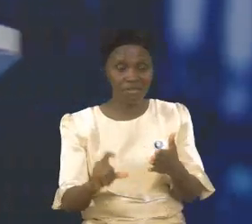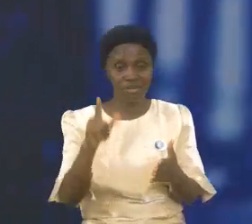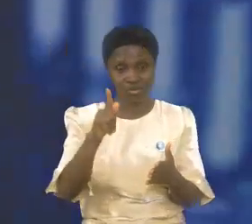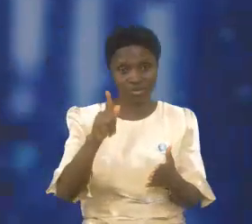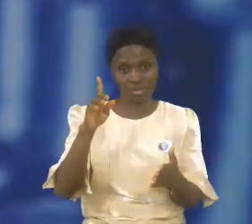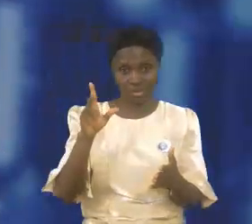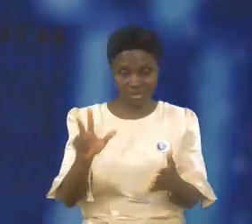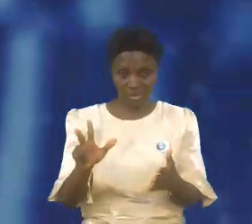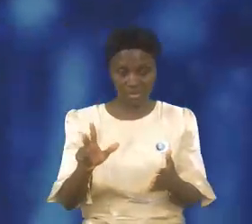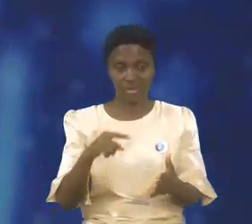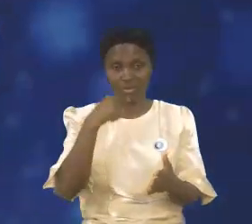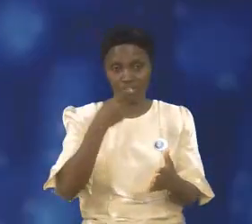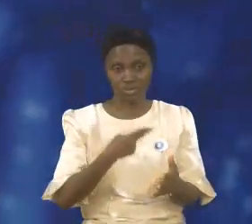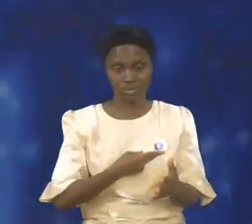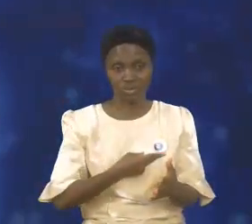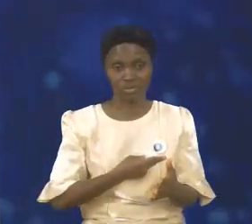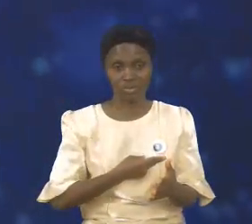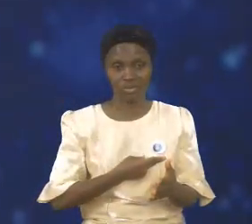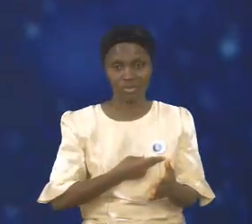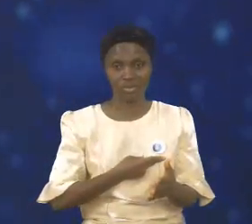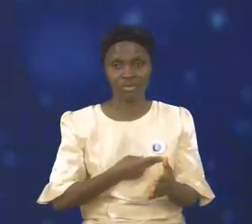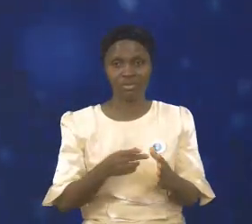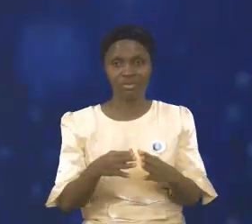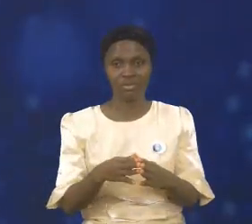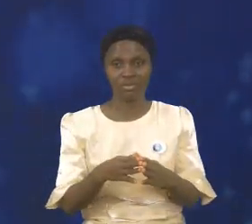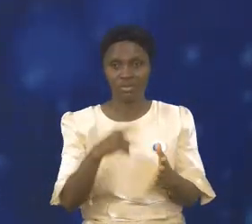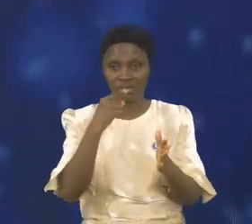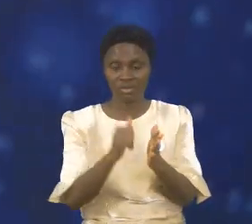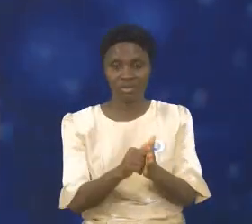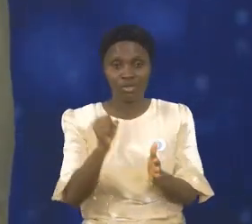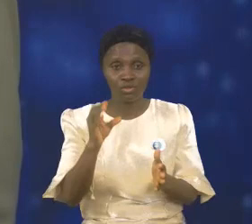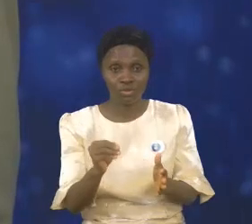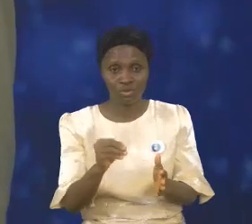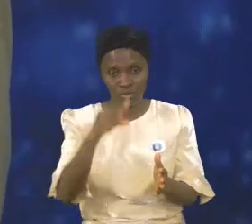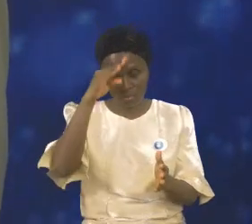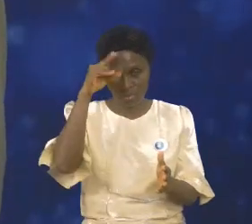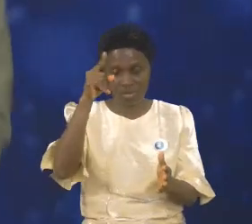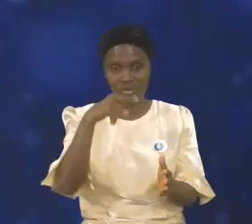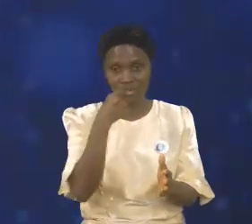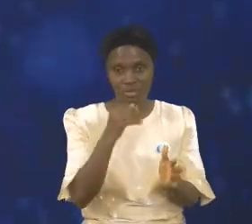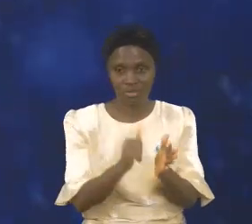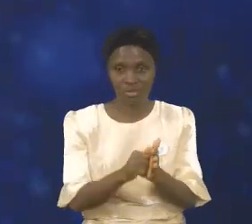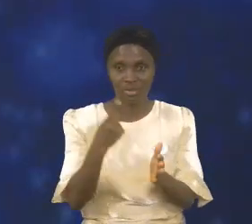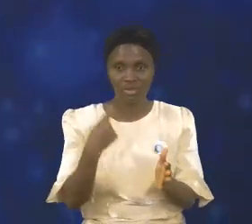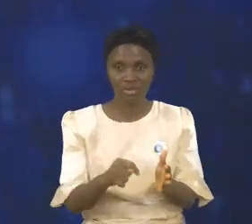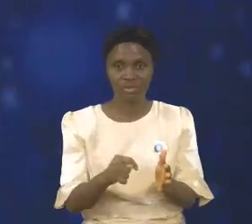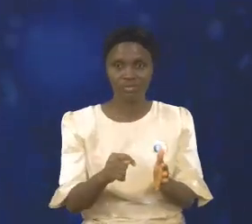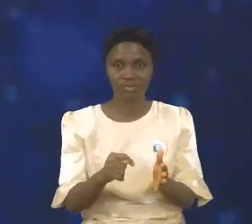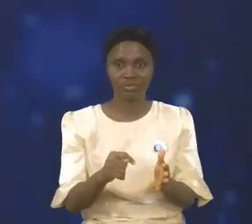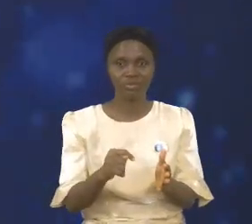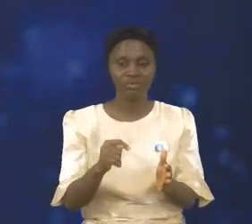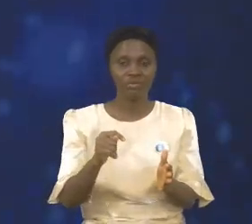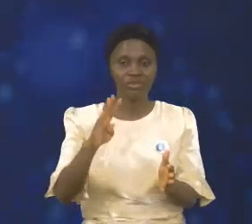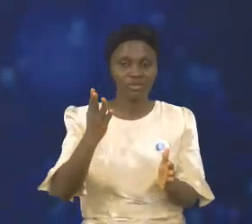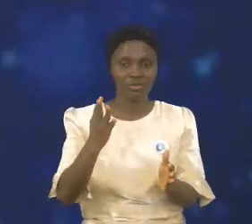in verse 23, we're told, it is, thus he said, the fourth beast shall be the